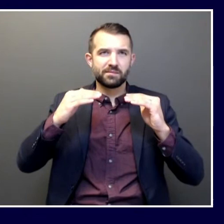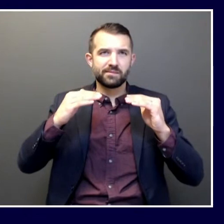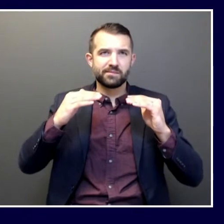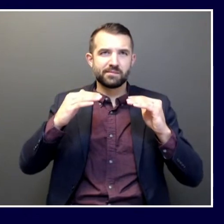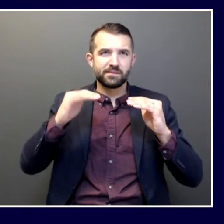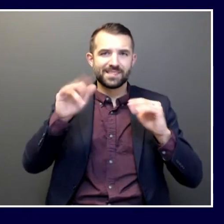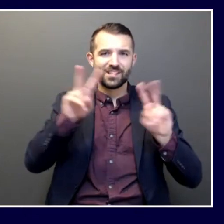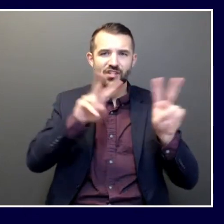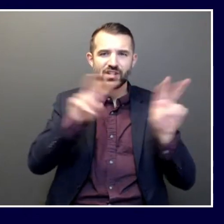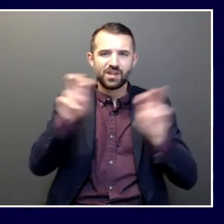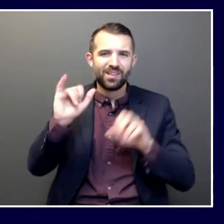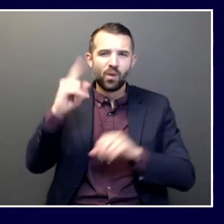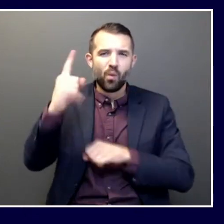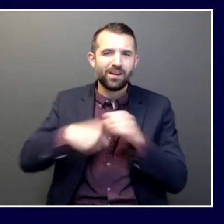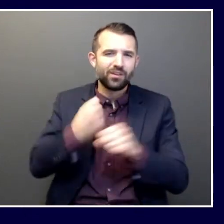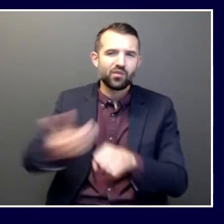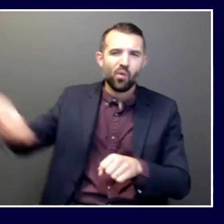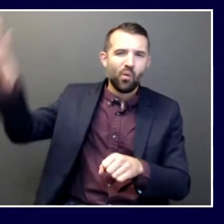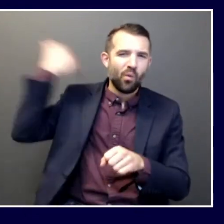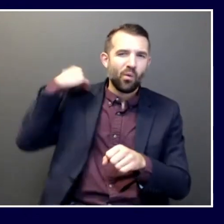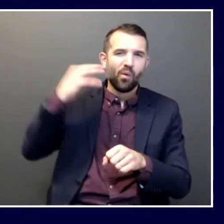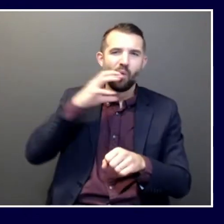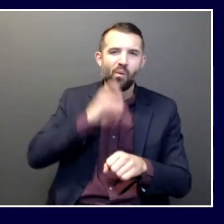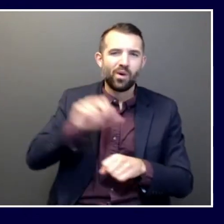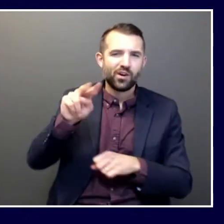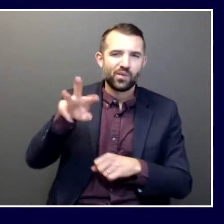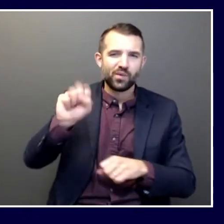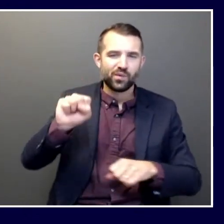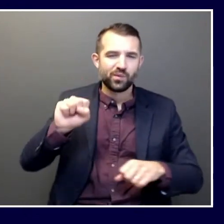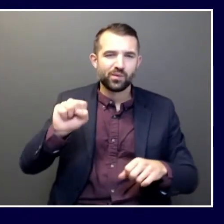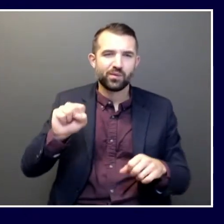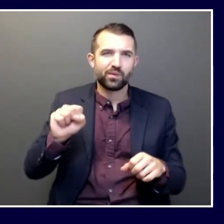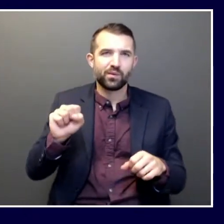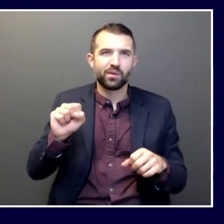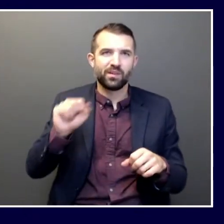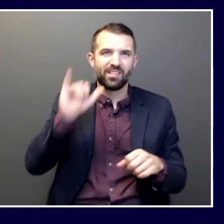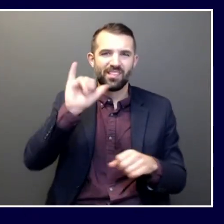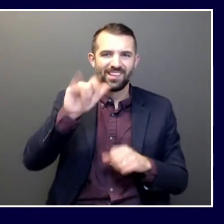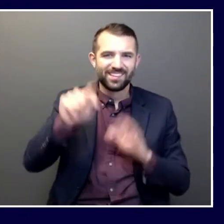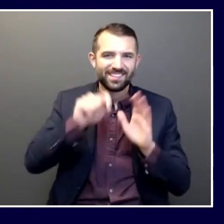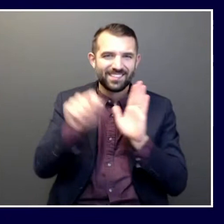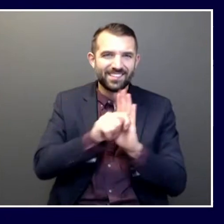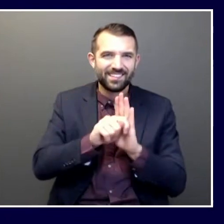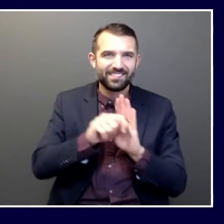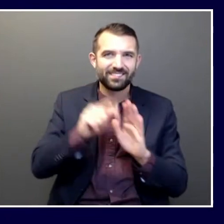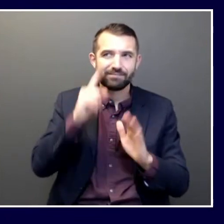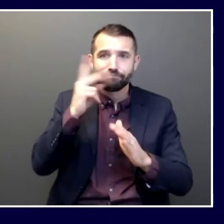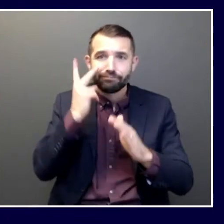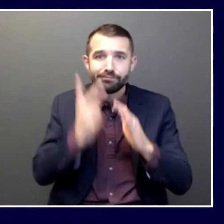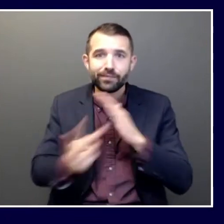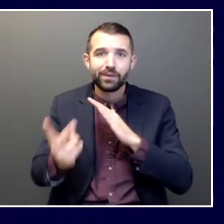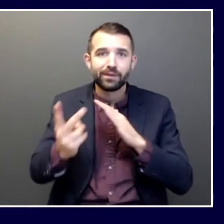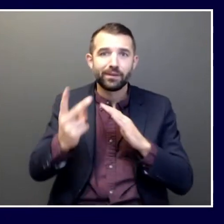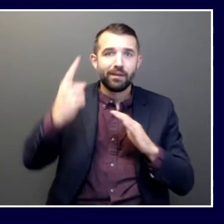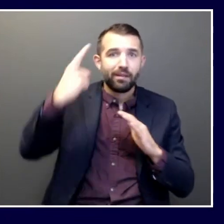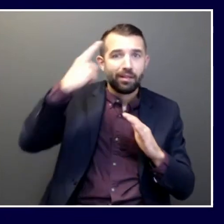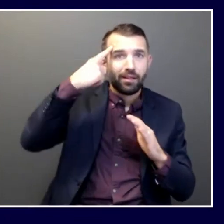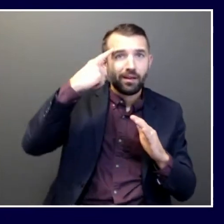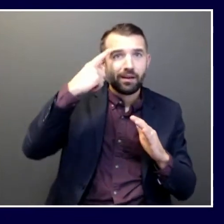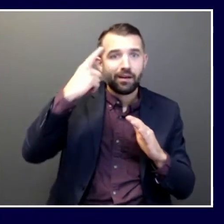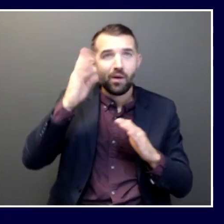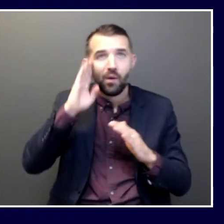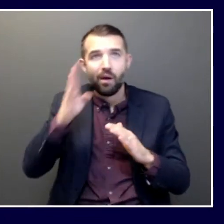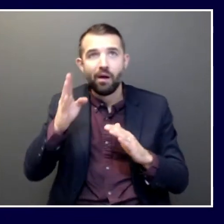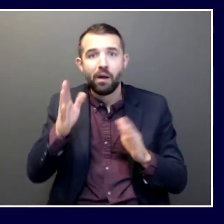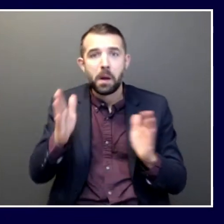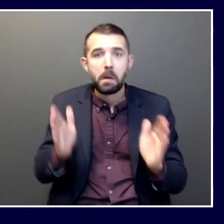ago, what we saw is that they underpredicted the uptake and the demand for vaccine in Maine. As